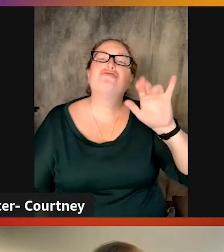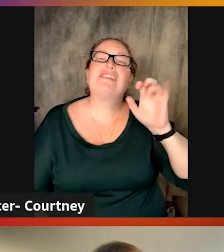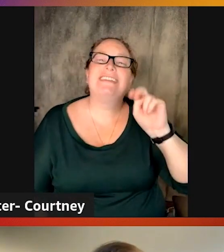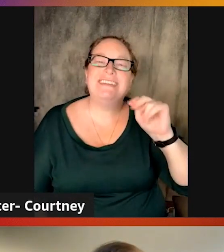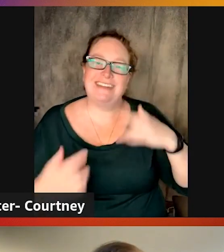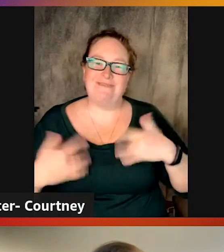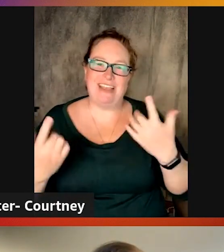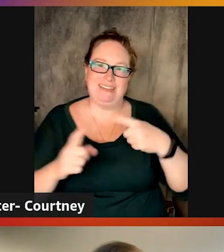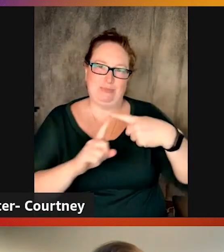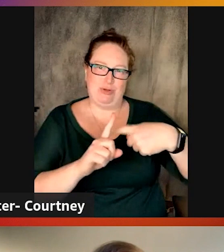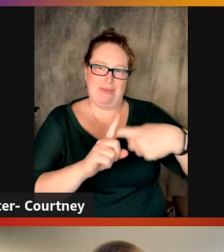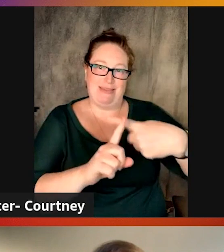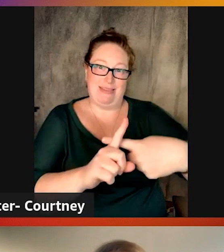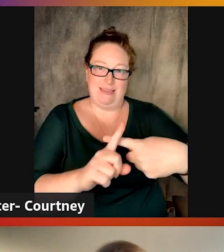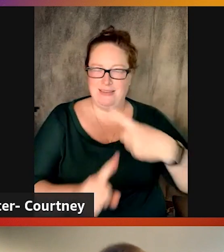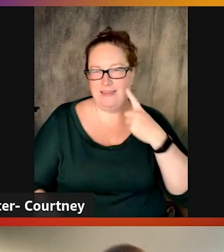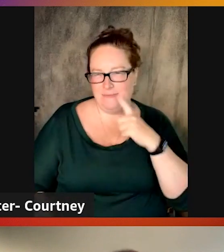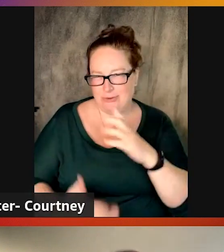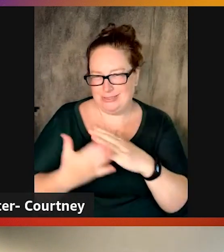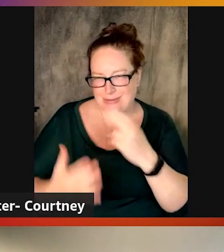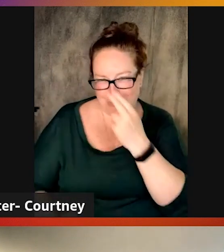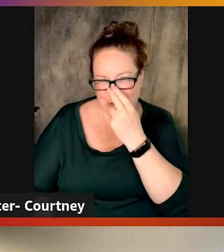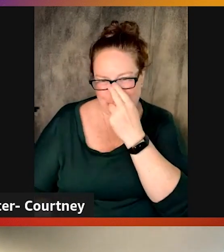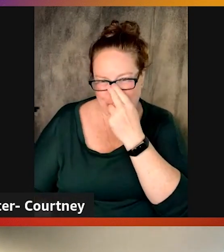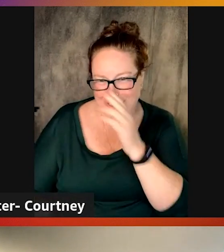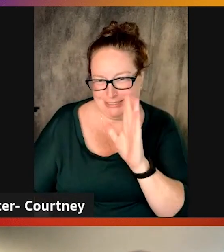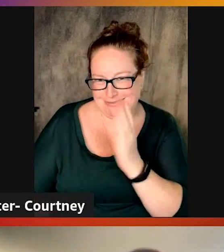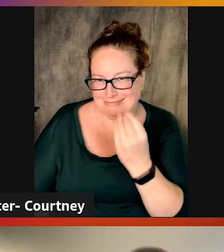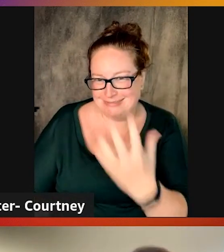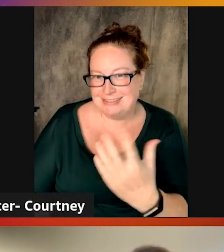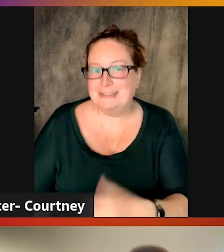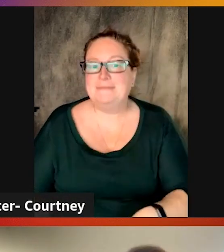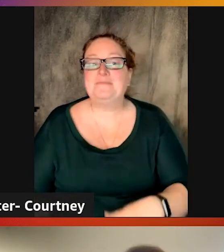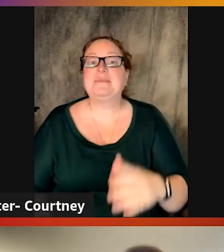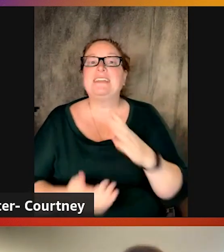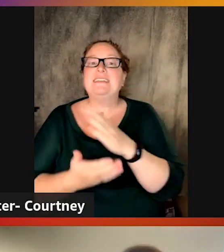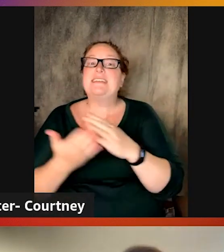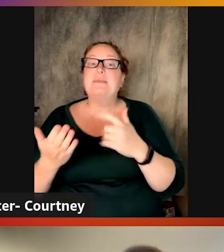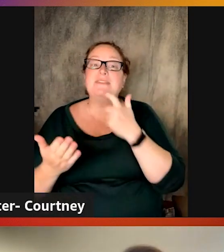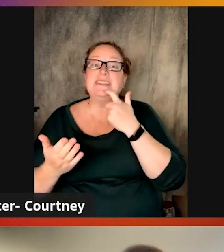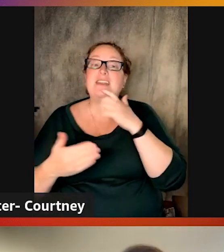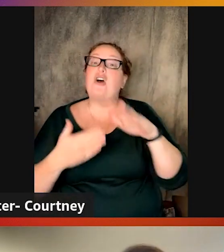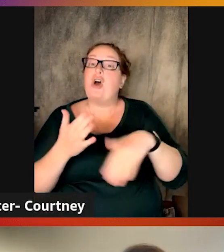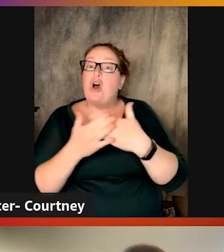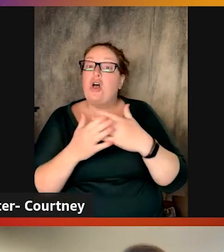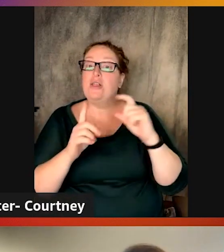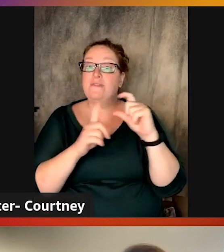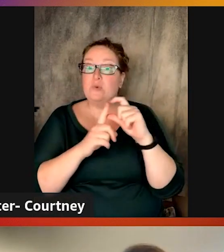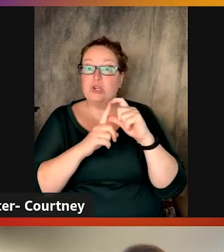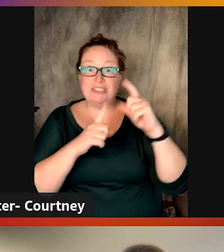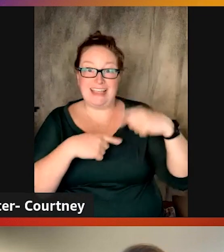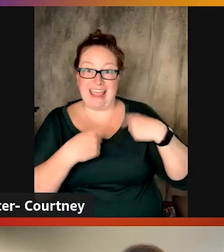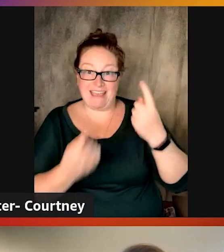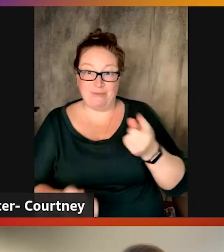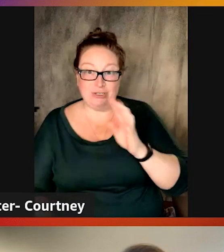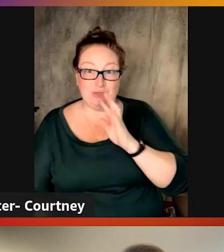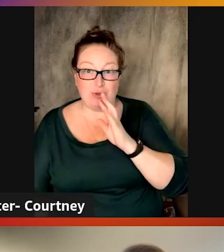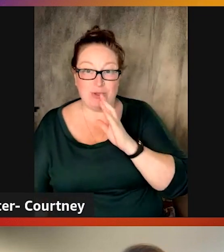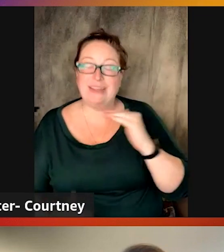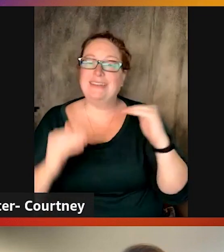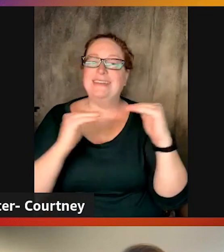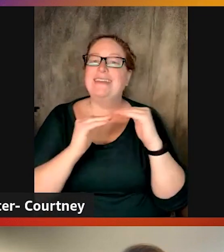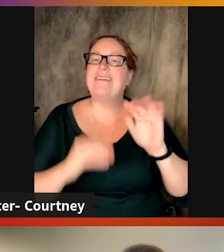some nerds out there, some technologists have estimated that all the words ever spoken by mankind would be equal to 5